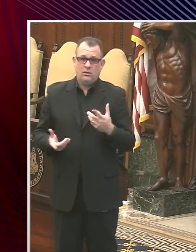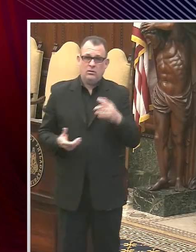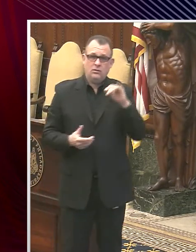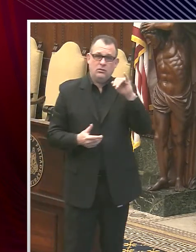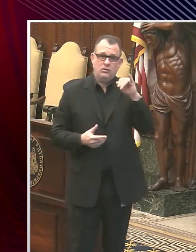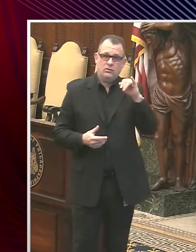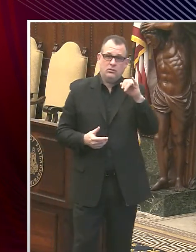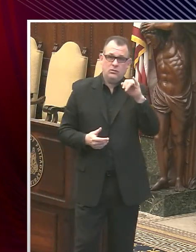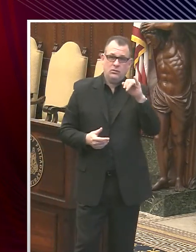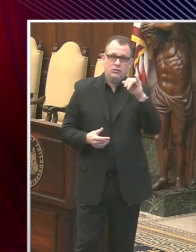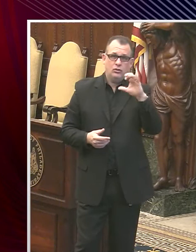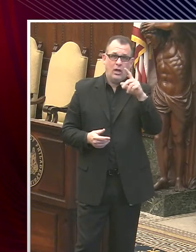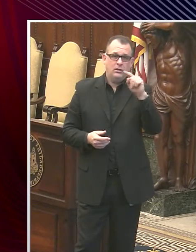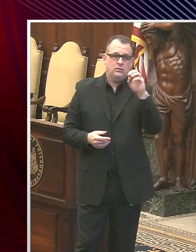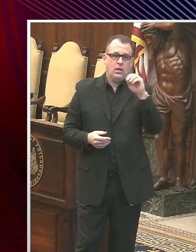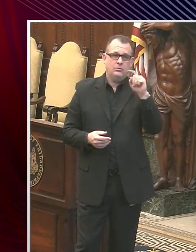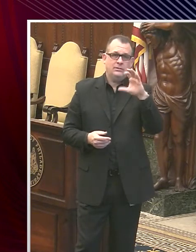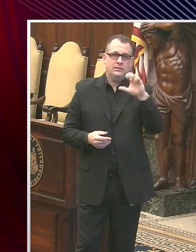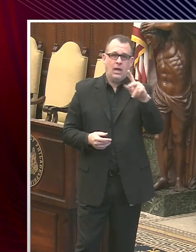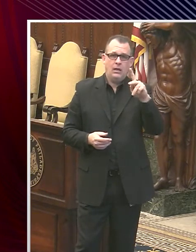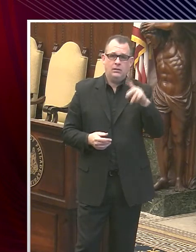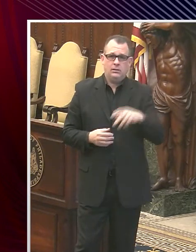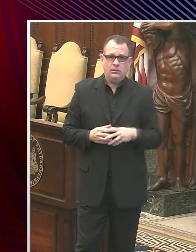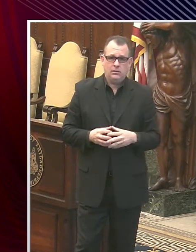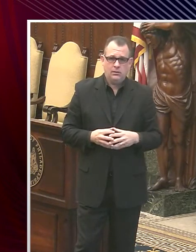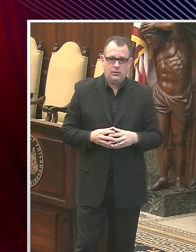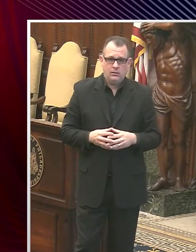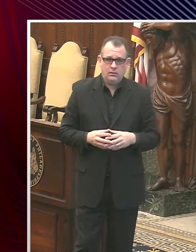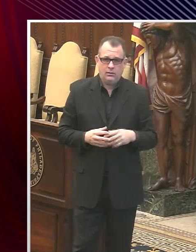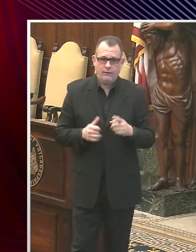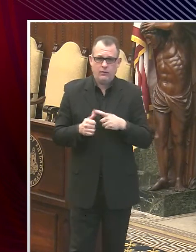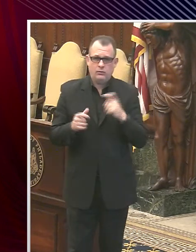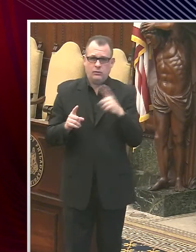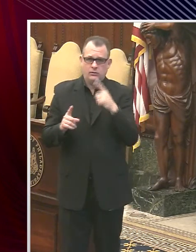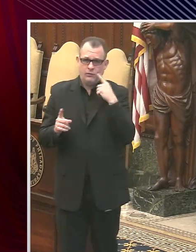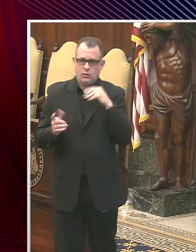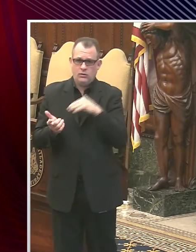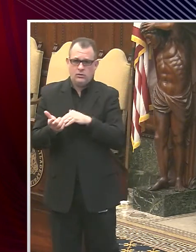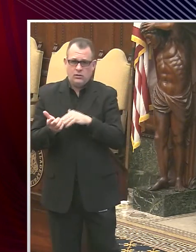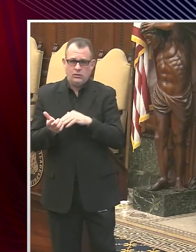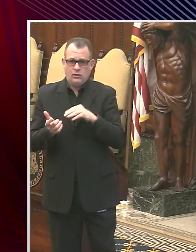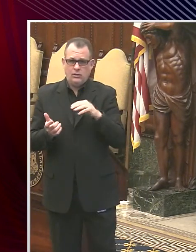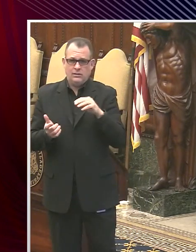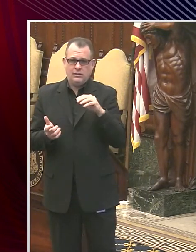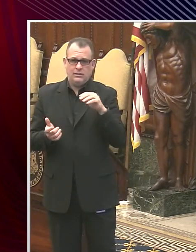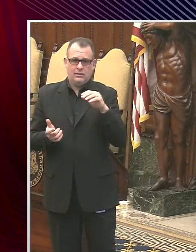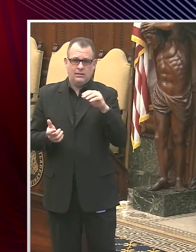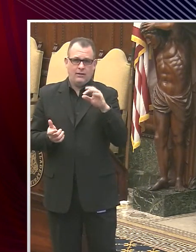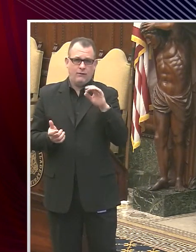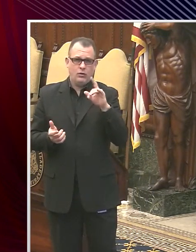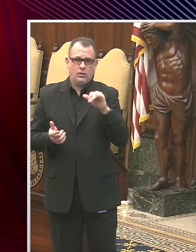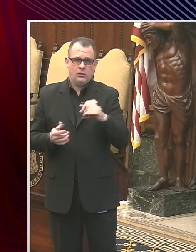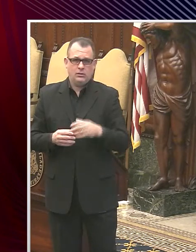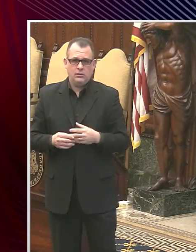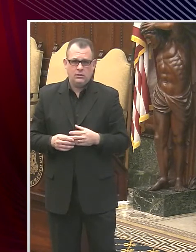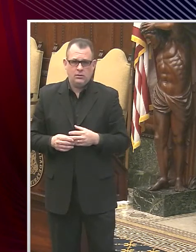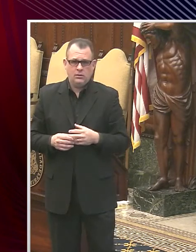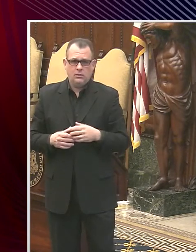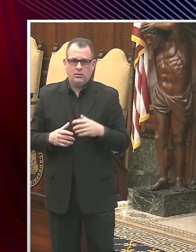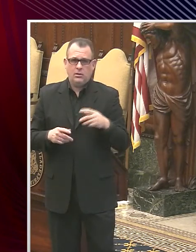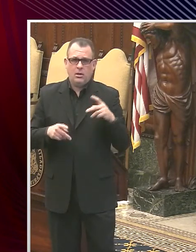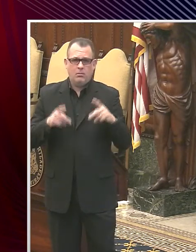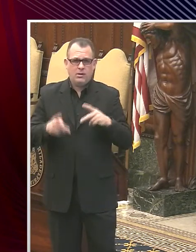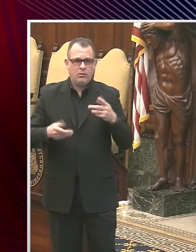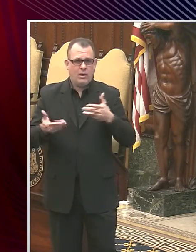of Metro. Yes, this first question's for Dr. Farley. I've been hearing of people who get invited to